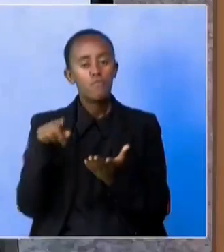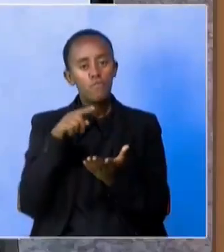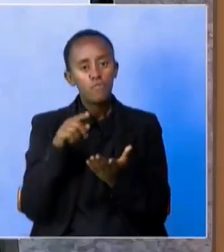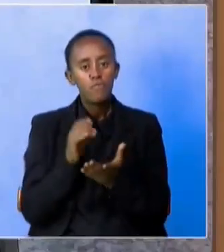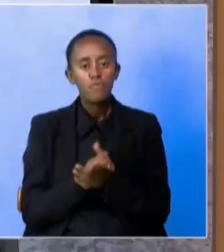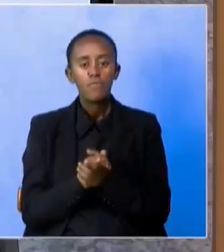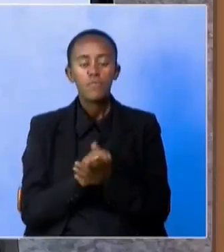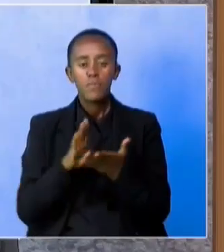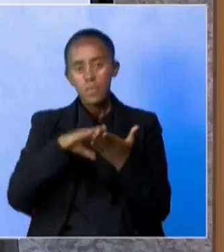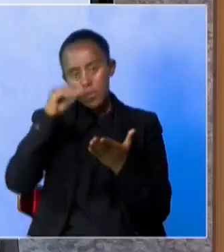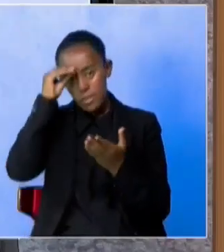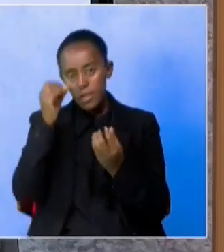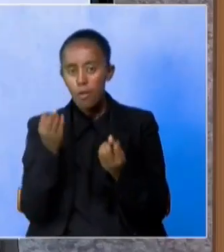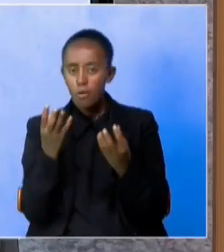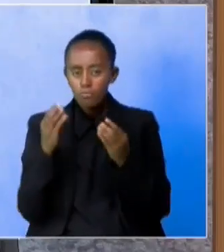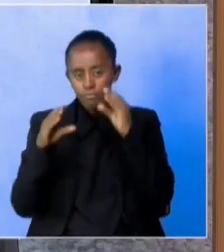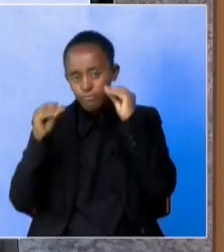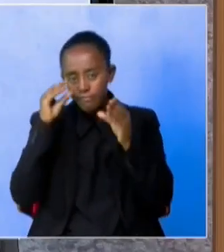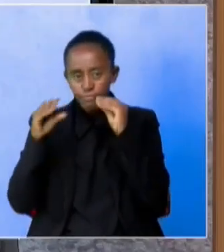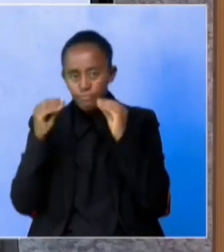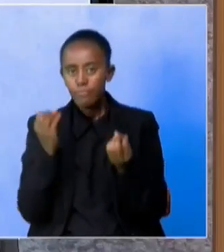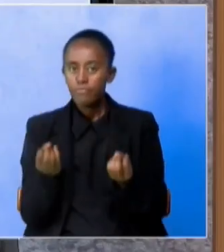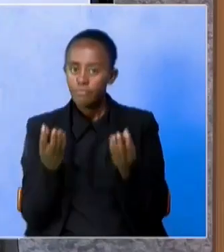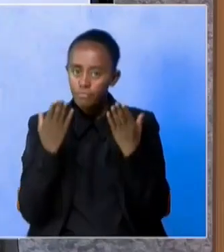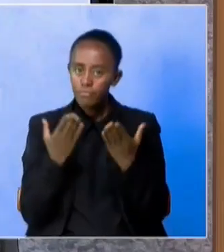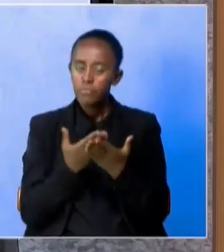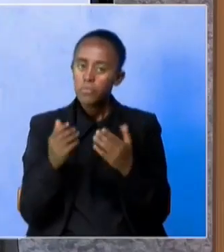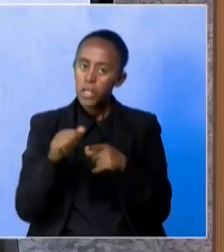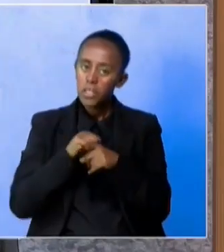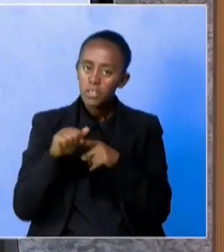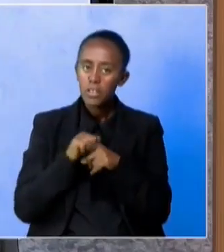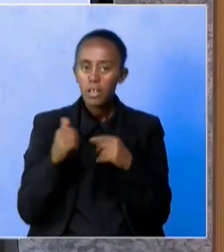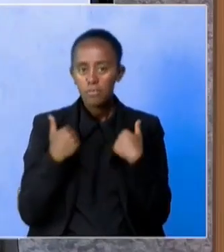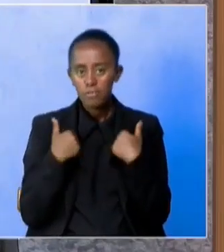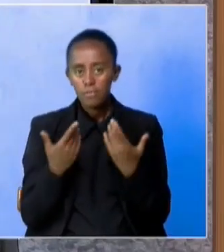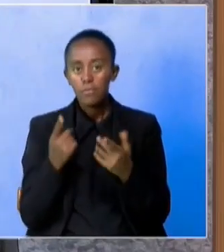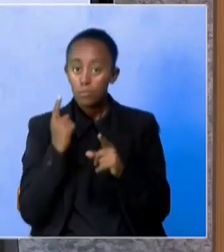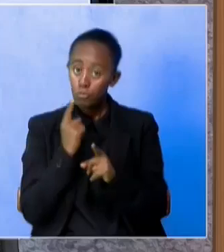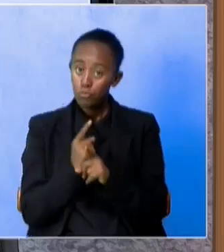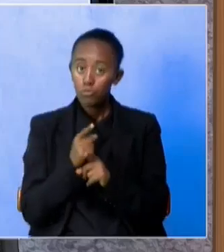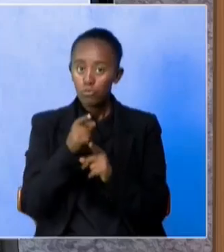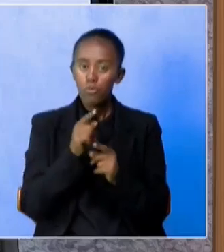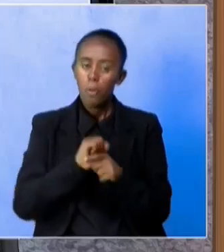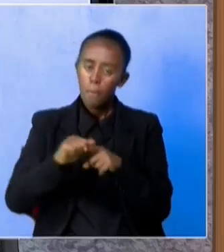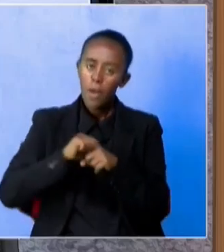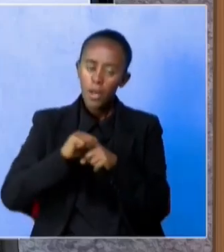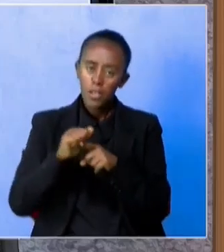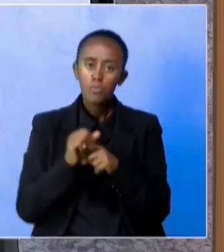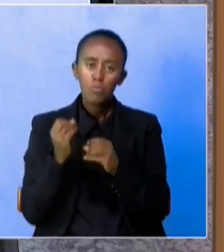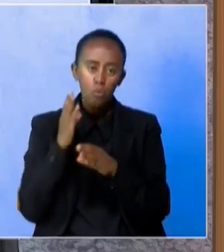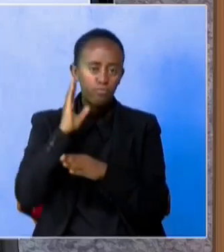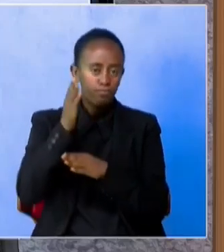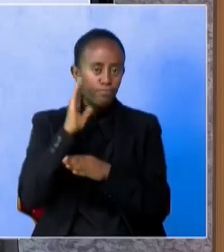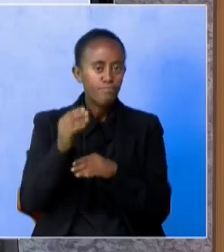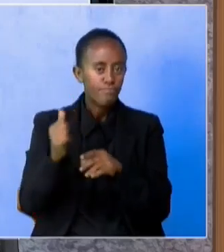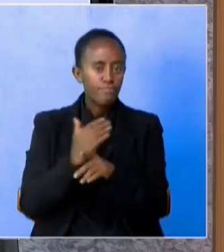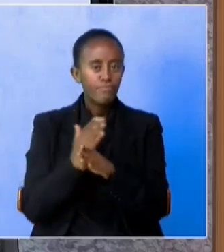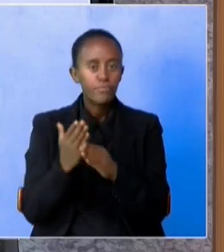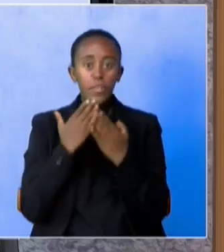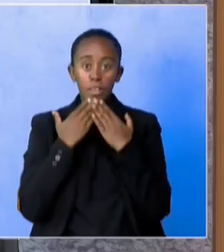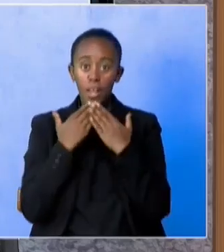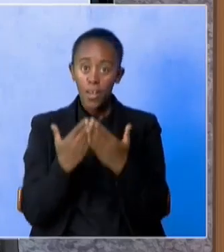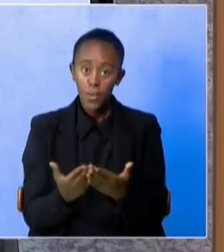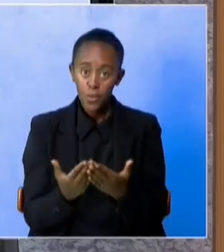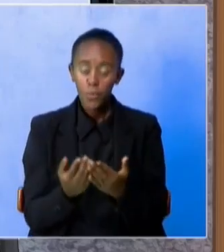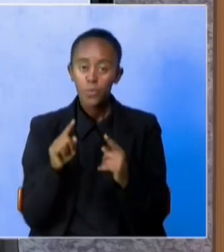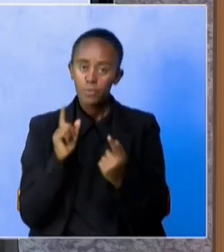and have exercised, and I'm sure you will practice more in the future. And thank you all for tuning in today, and I hope you join us for